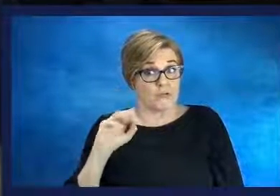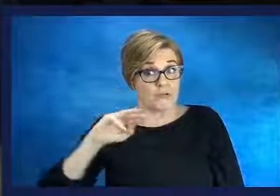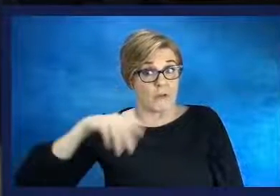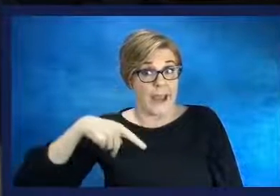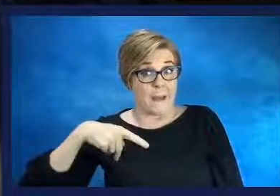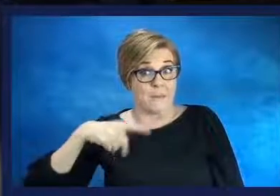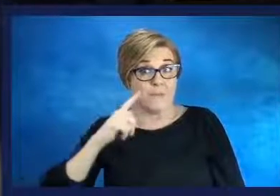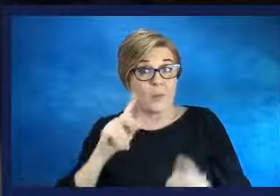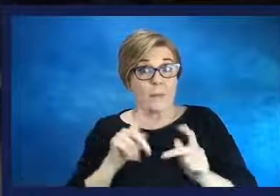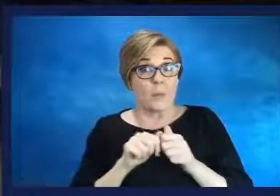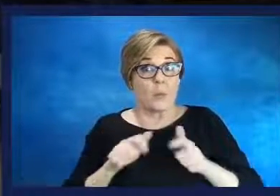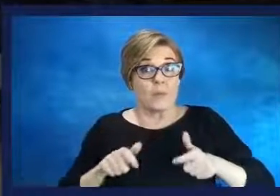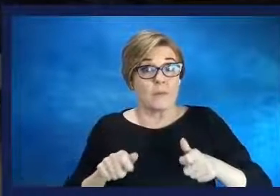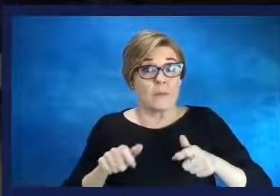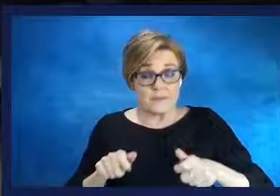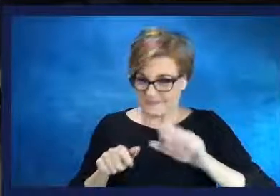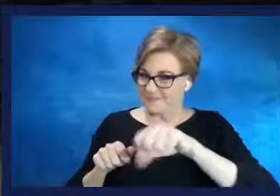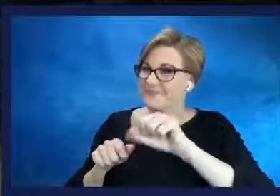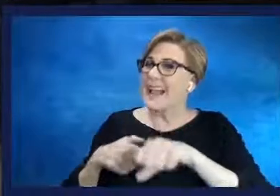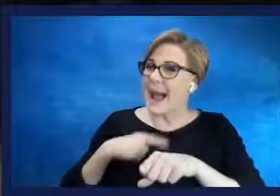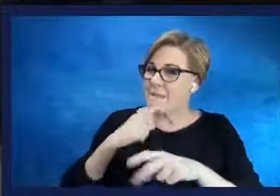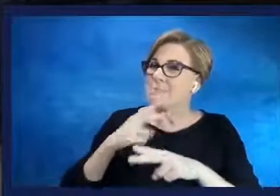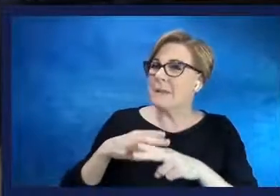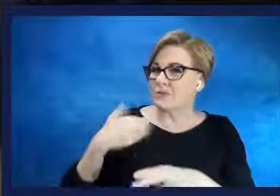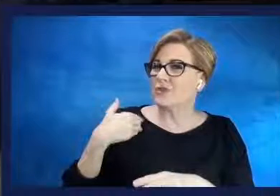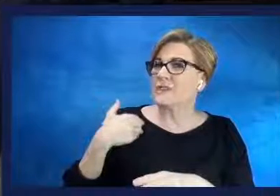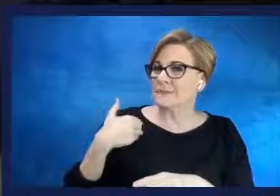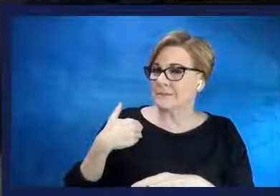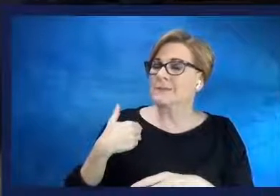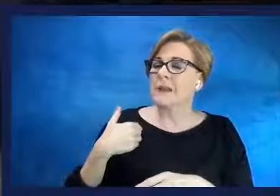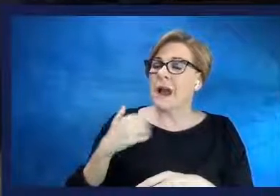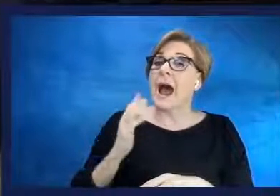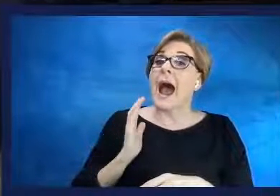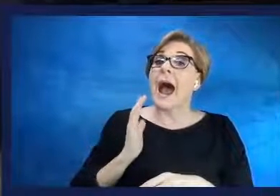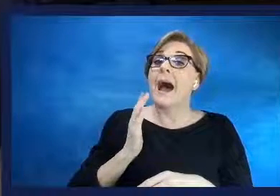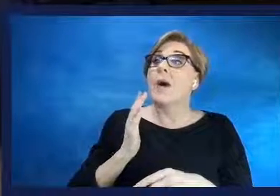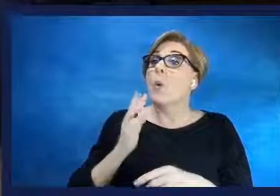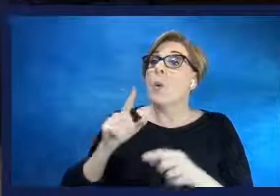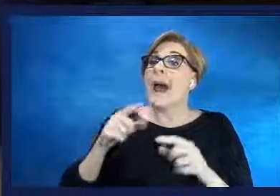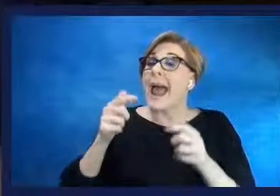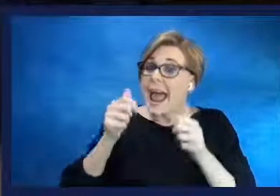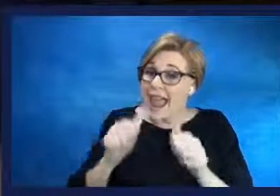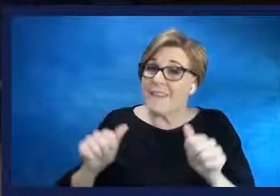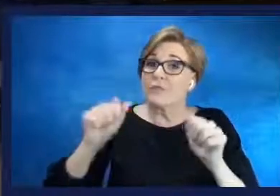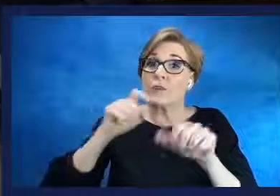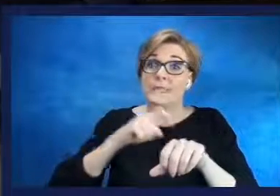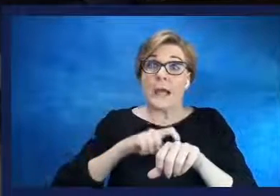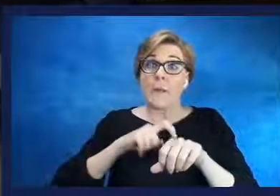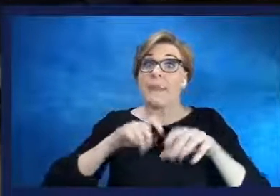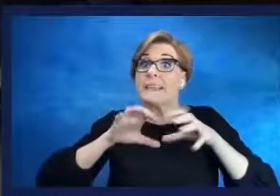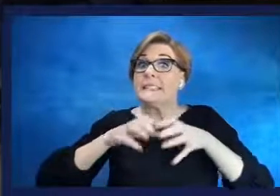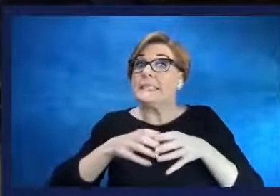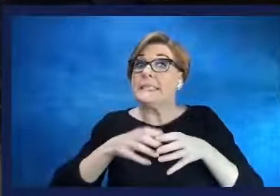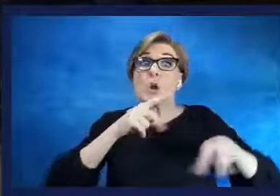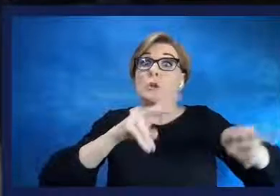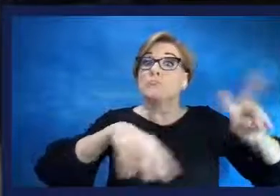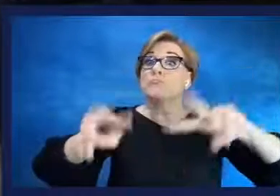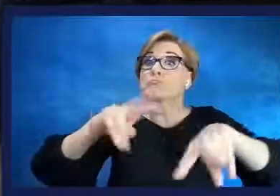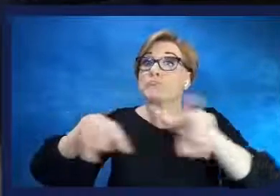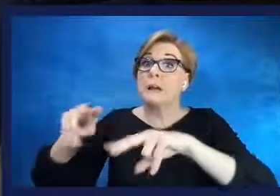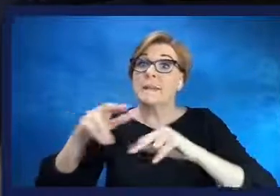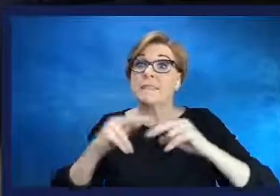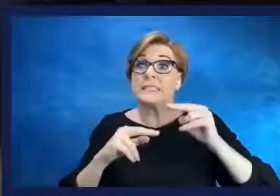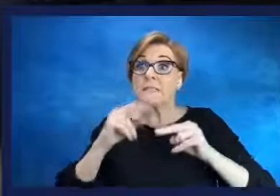on the questions was our facilities acquisition team, as they're doing those inspections, we do our best to try to find